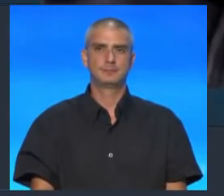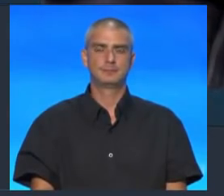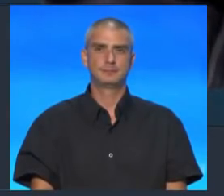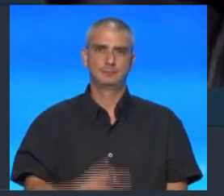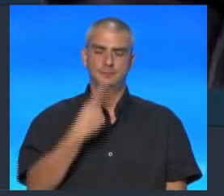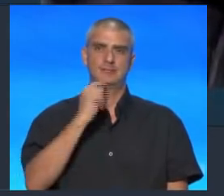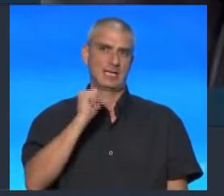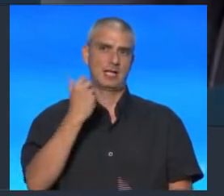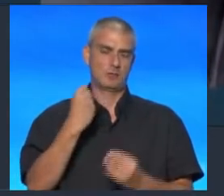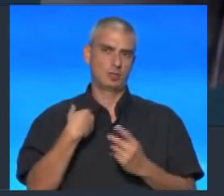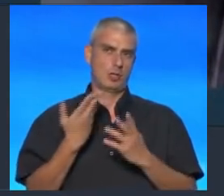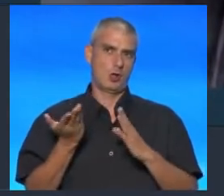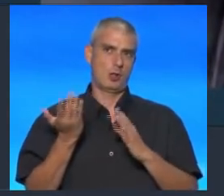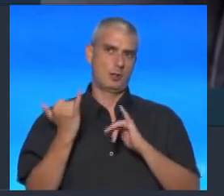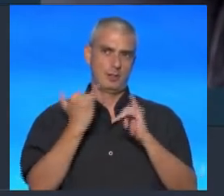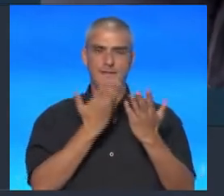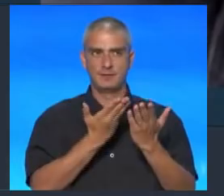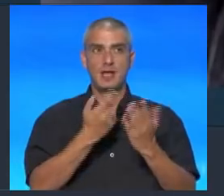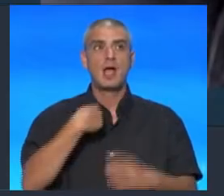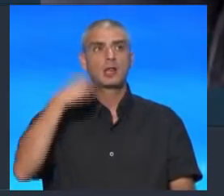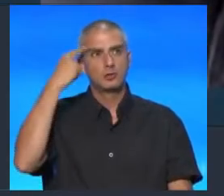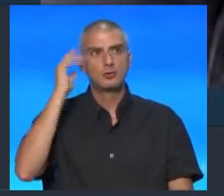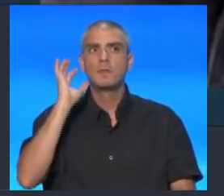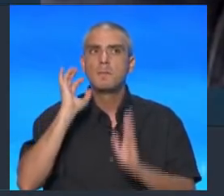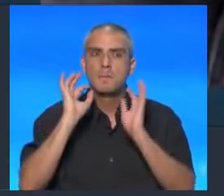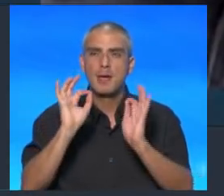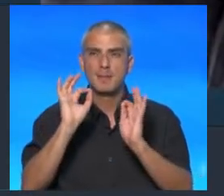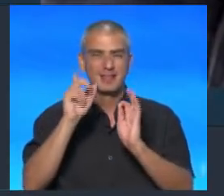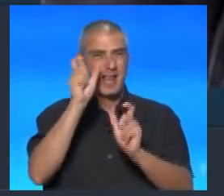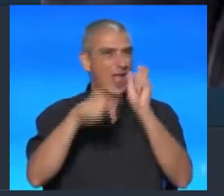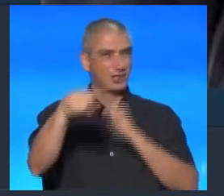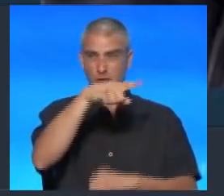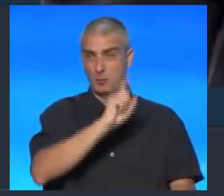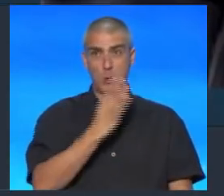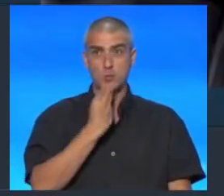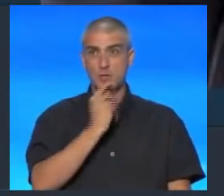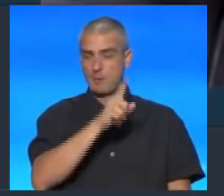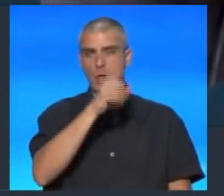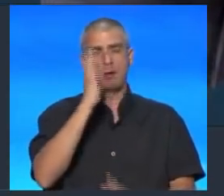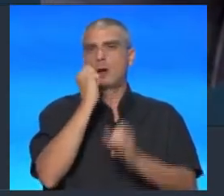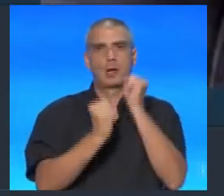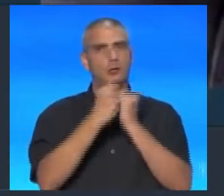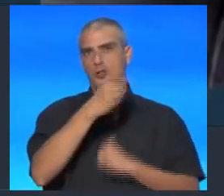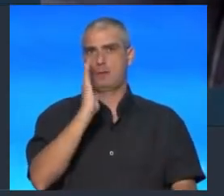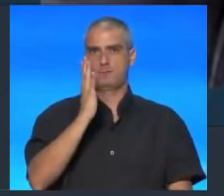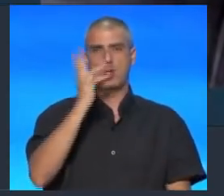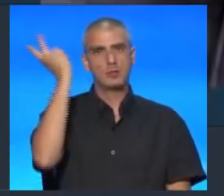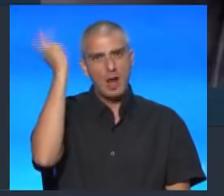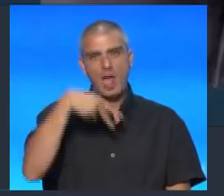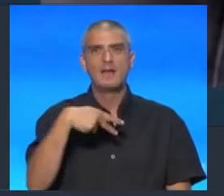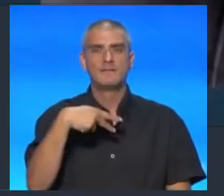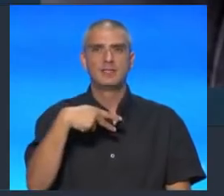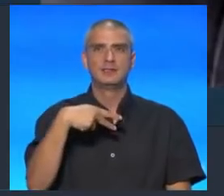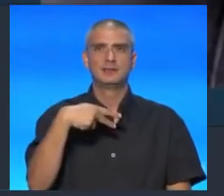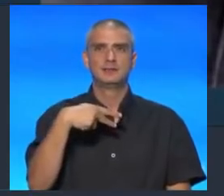here's the best that I could come up with. I think it's really hard for people who are not Jewish to understand